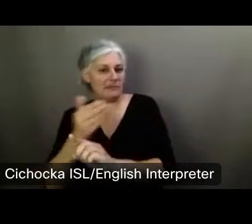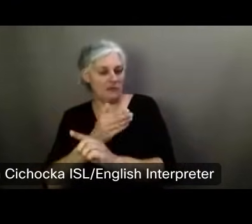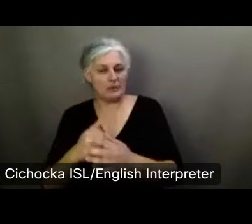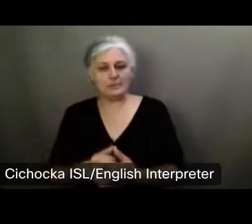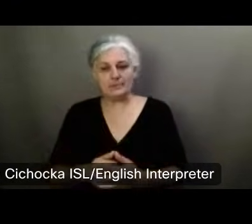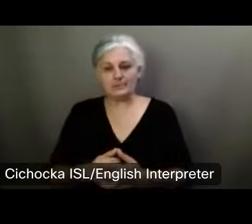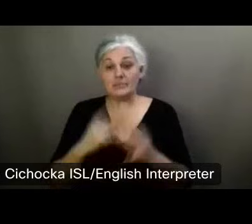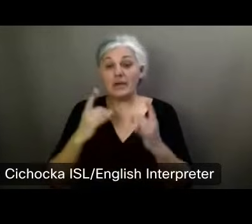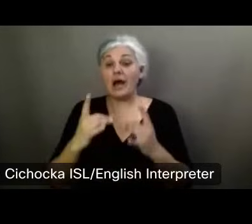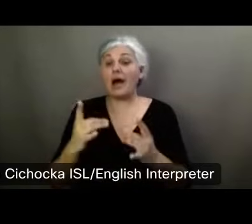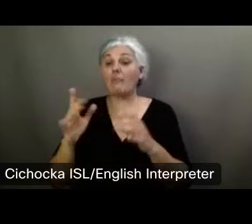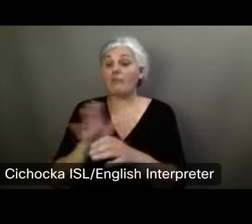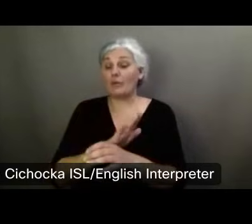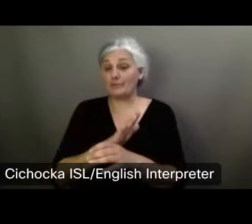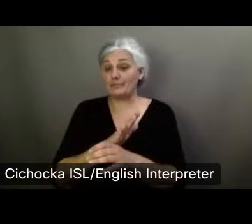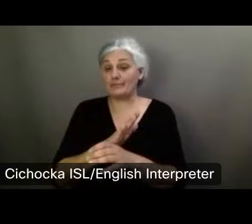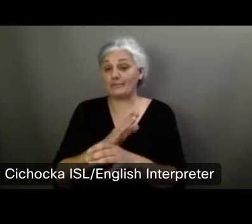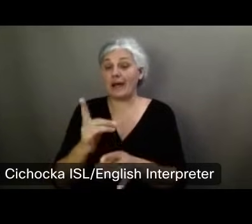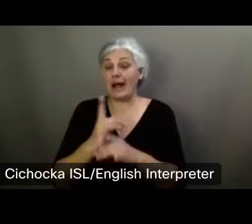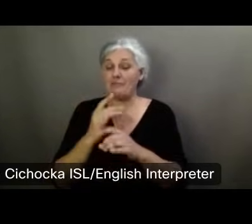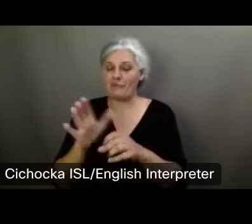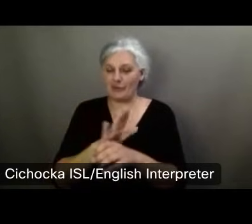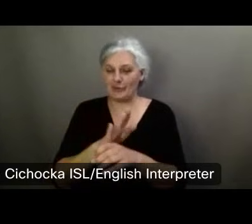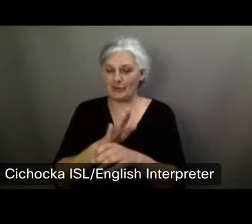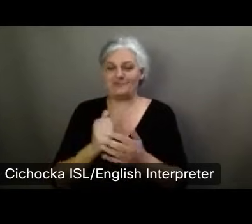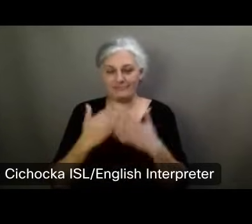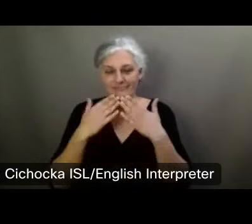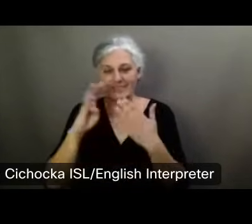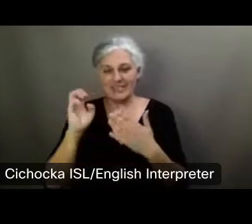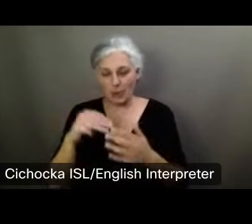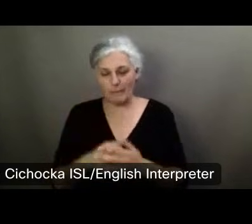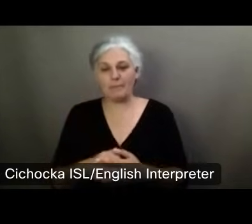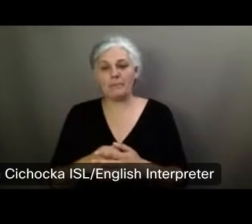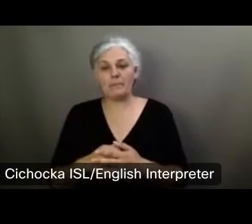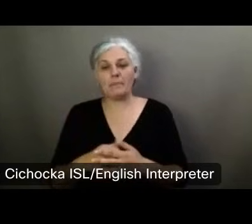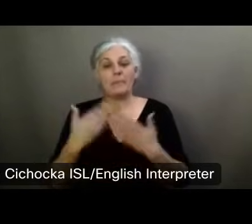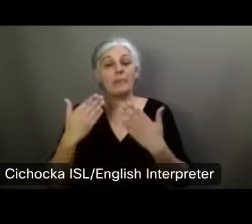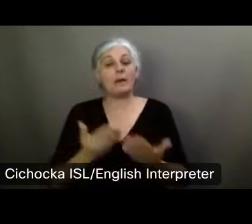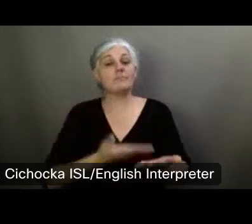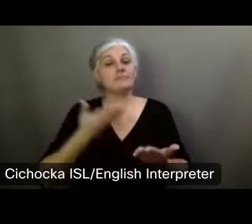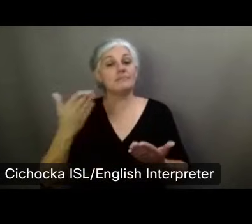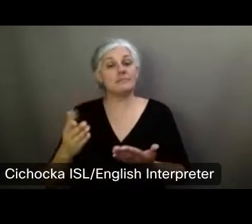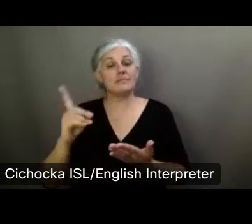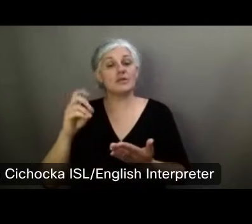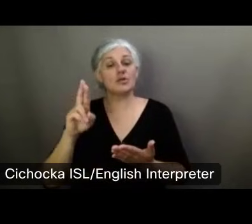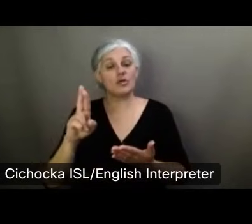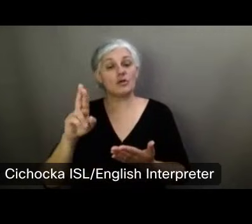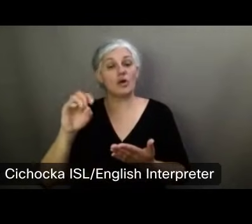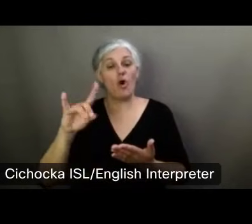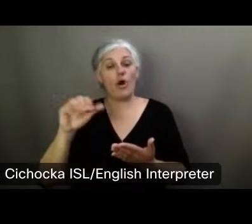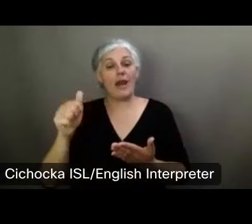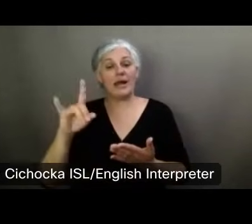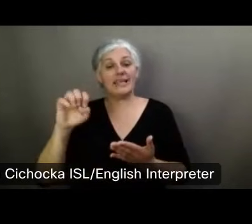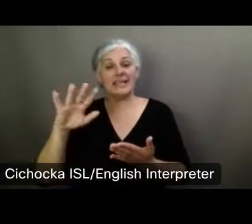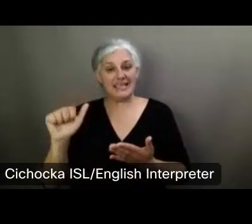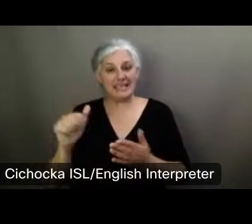helpful. Thank you, Colin. And as outlined, I will now hand over to Dr. Orla Healy, our National